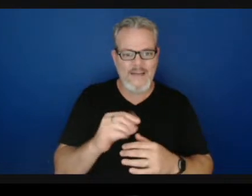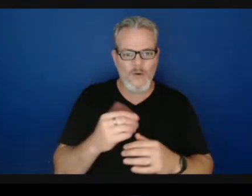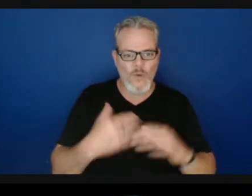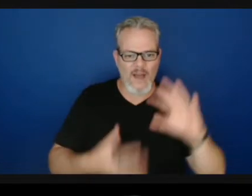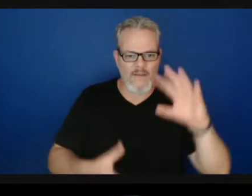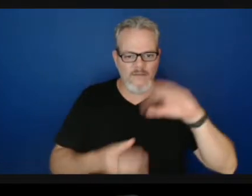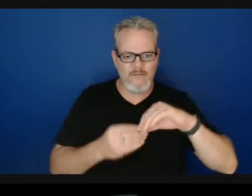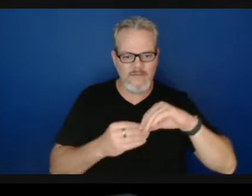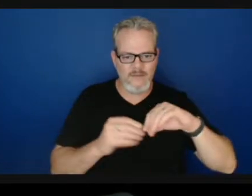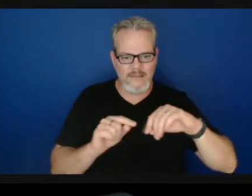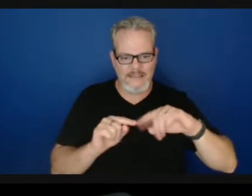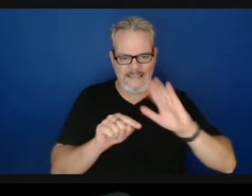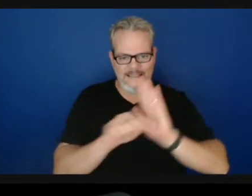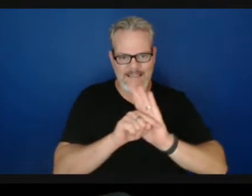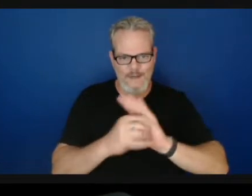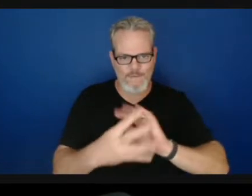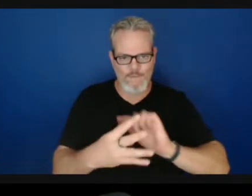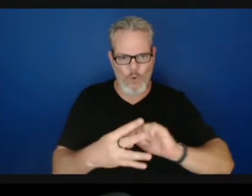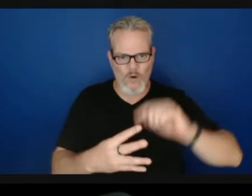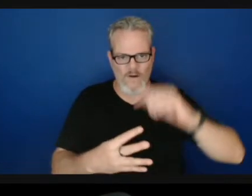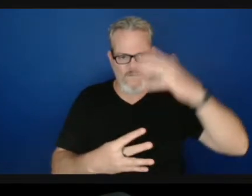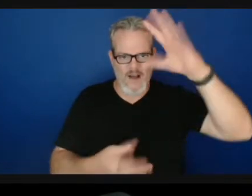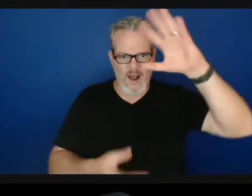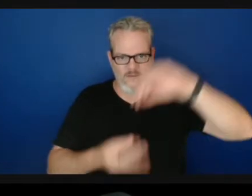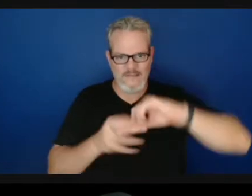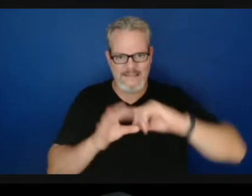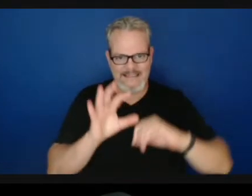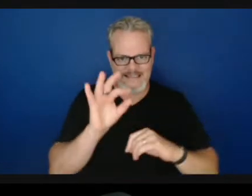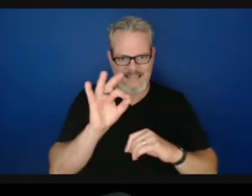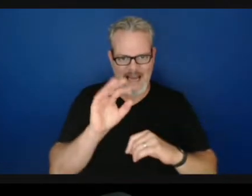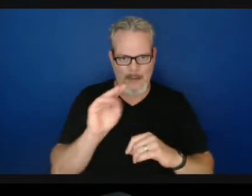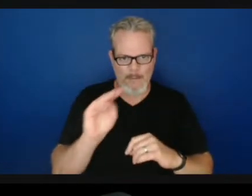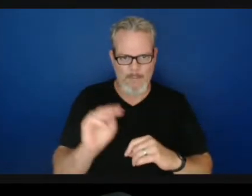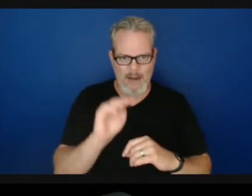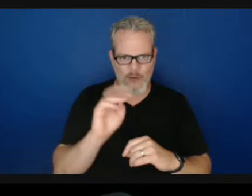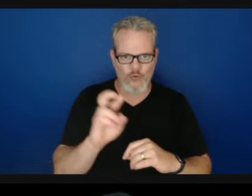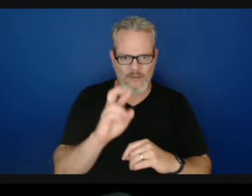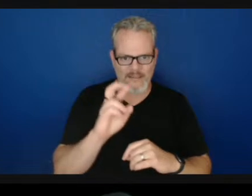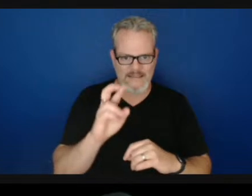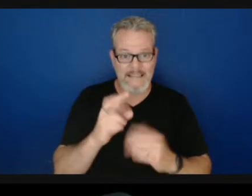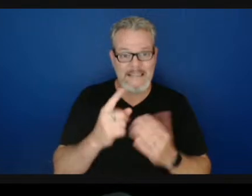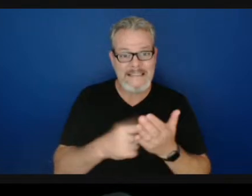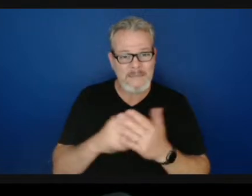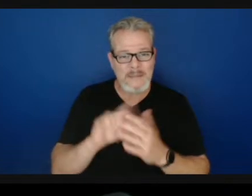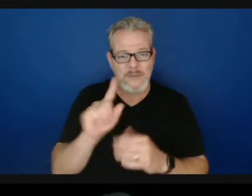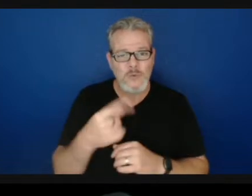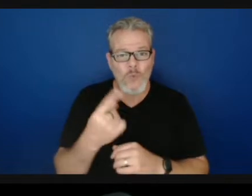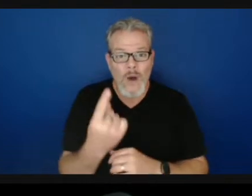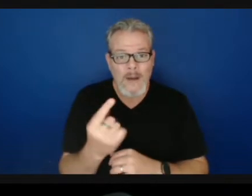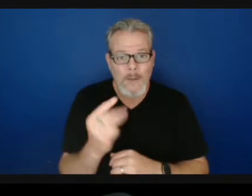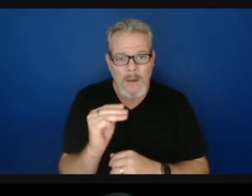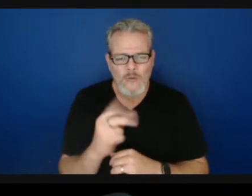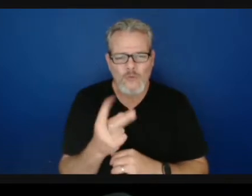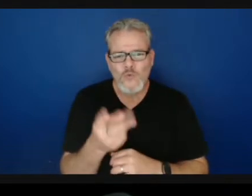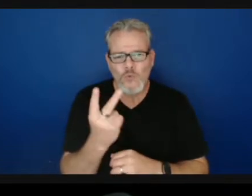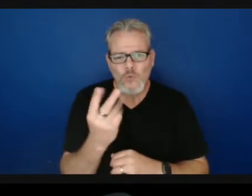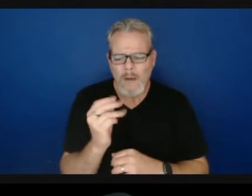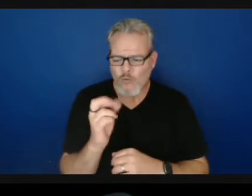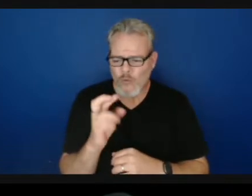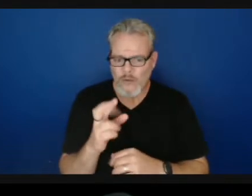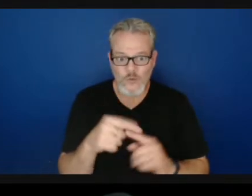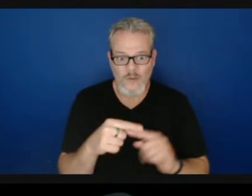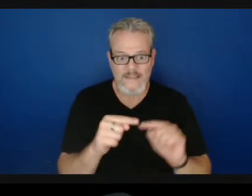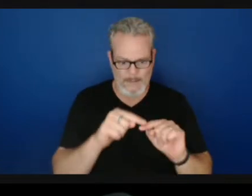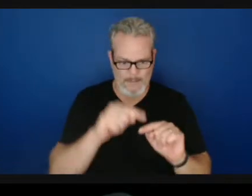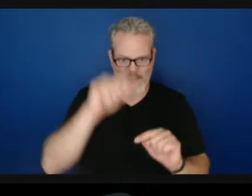to bottom on this graph for the last week of tilt on Mauna Loa. Sometimes this has only been 1 microradian or 2 microradians, so this is a bigger range than